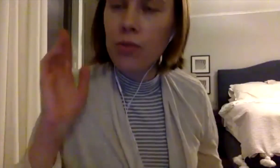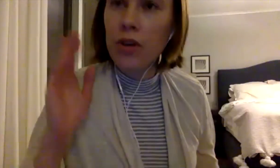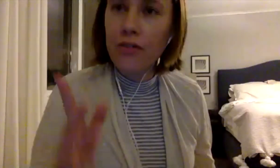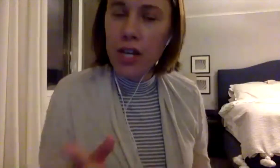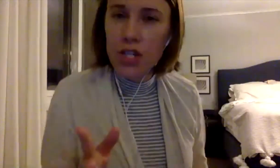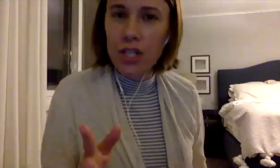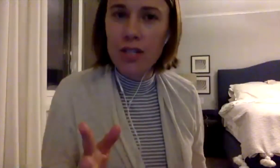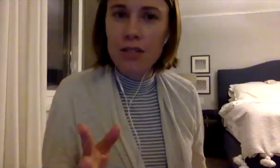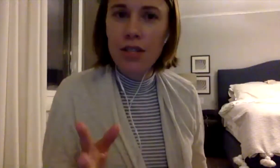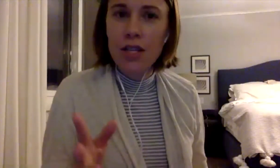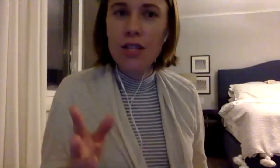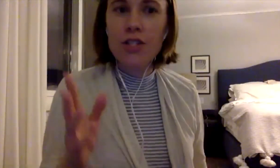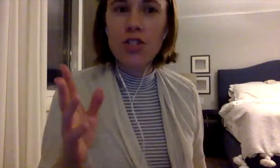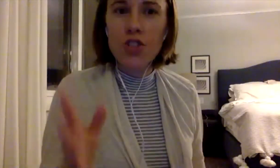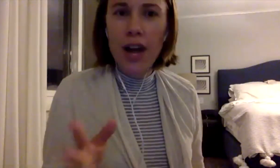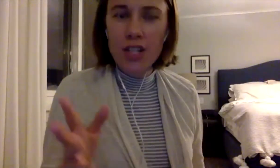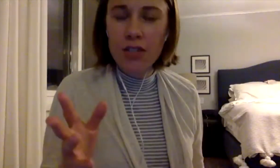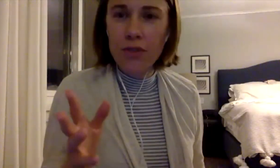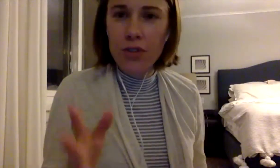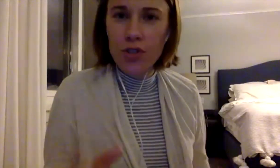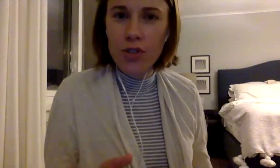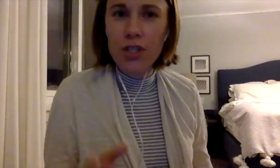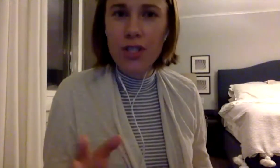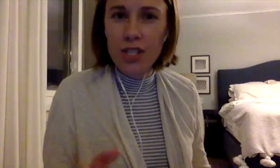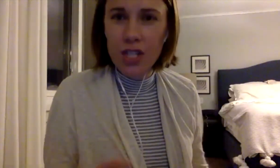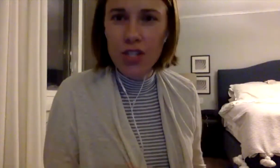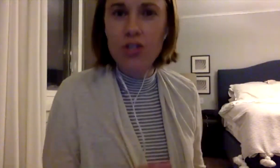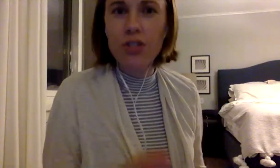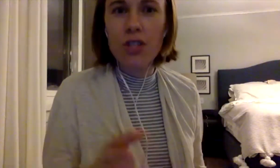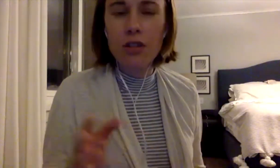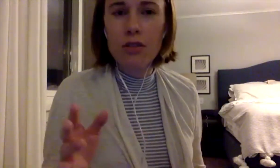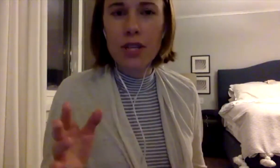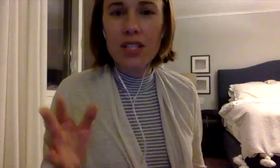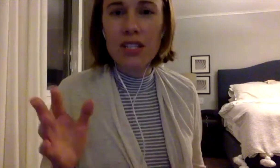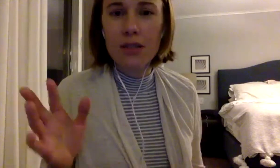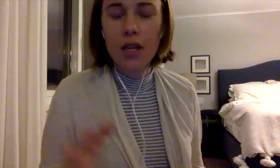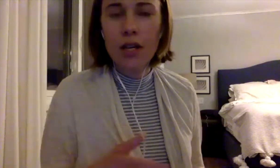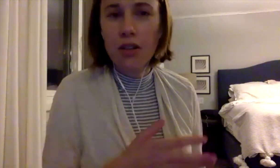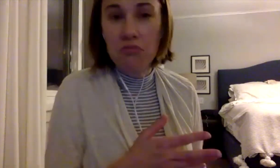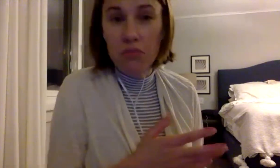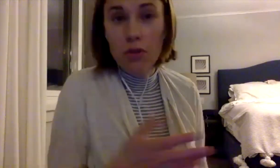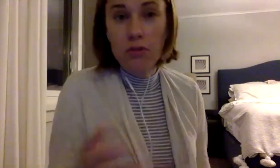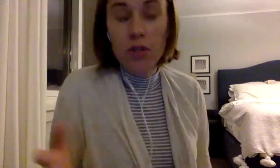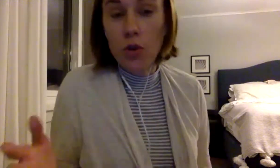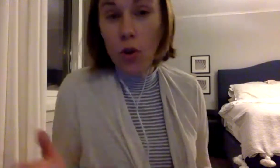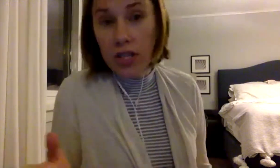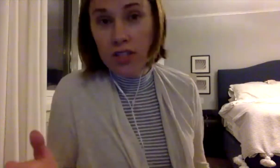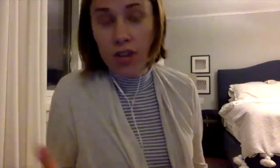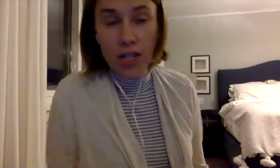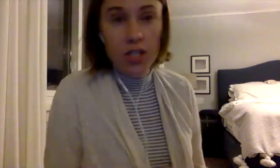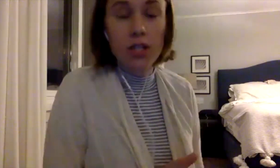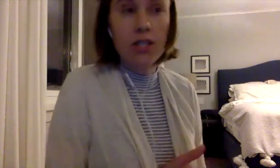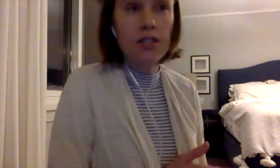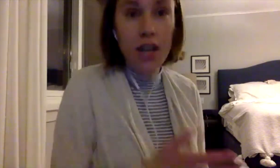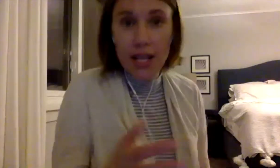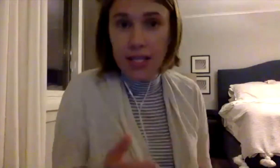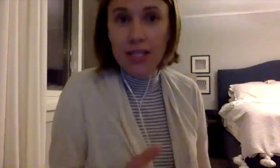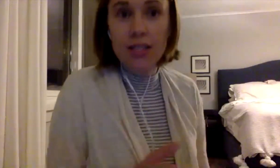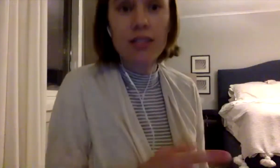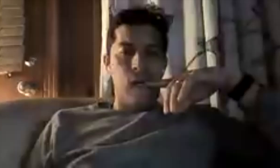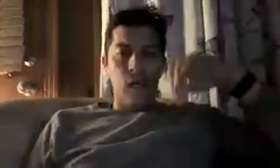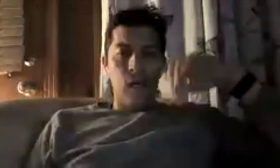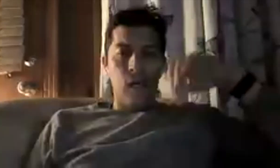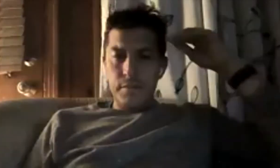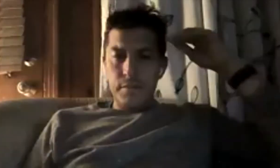about with renovations, the distraction for the students and the teachers and the the noise distraction and the dust